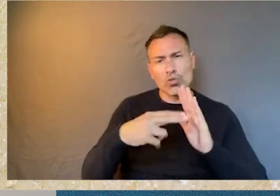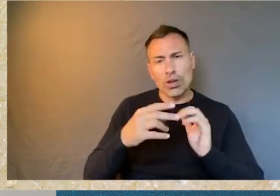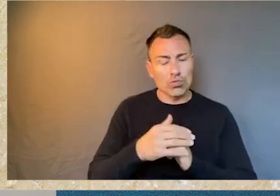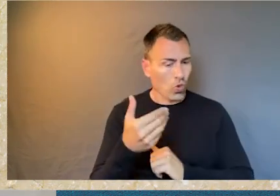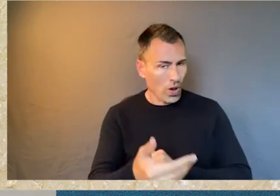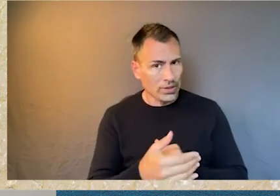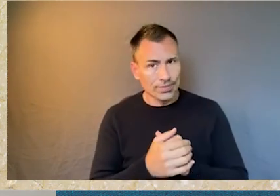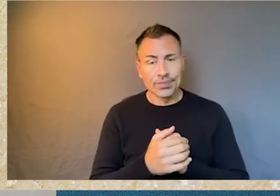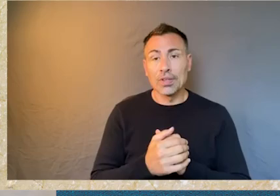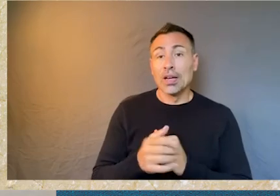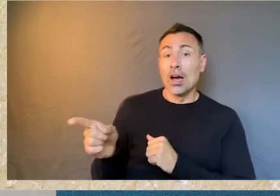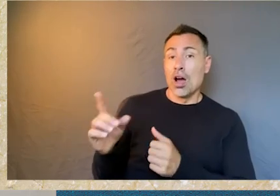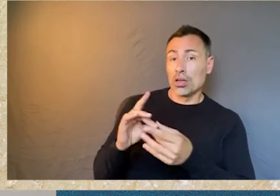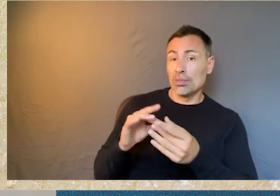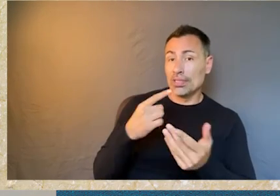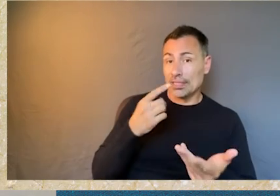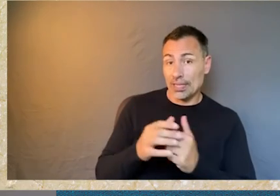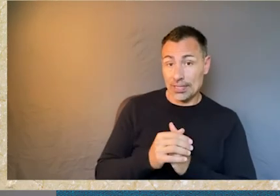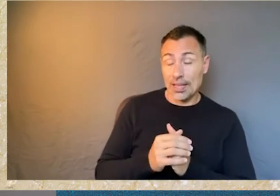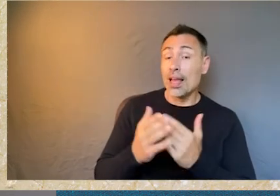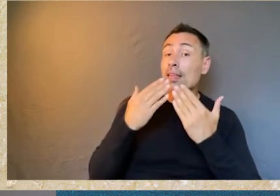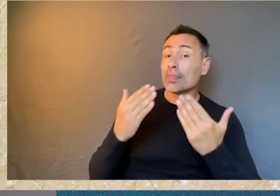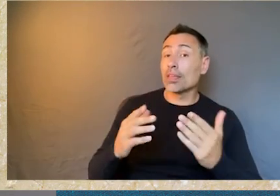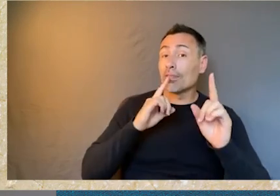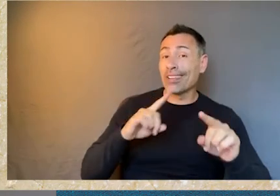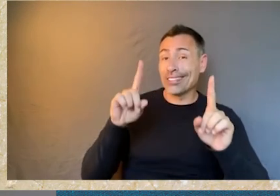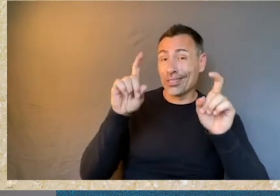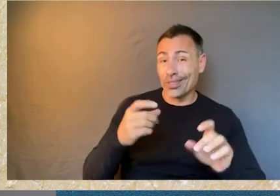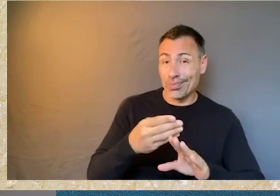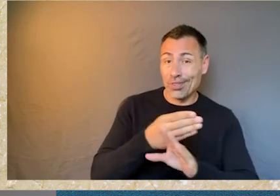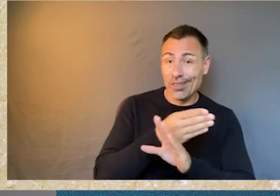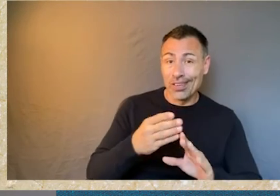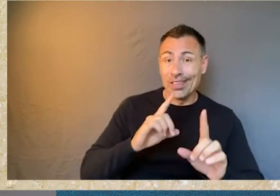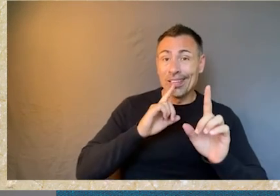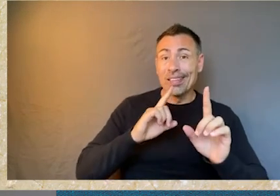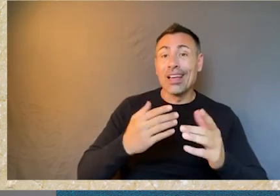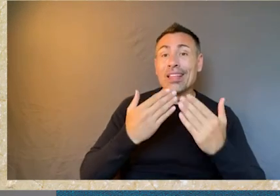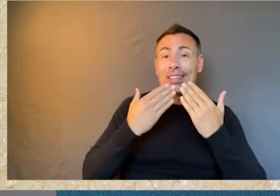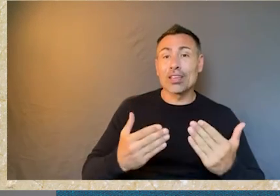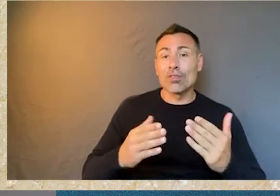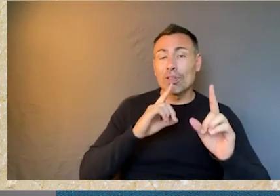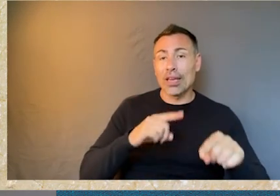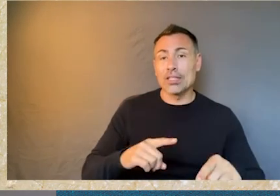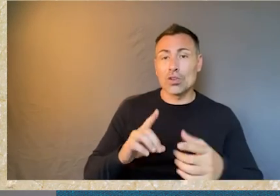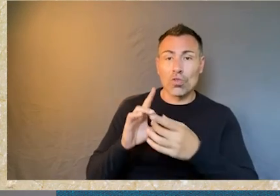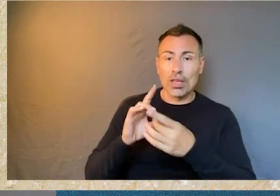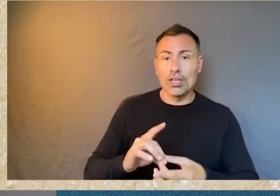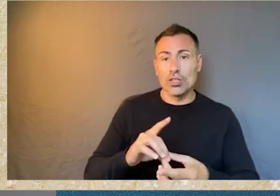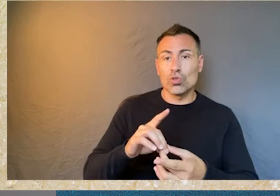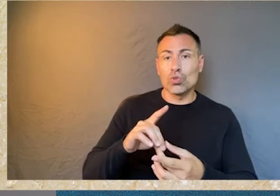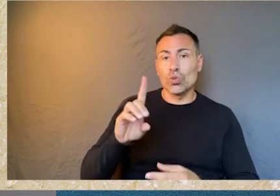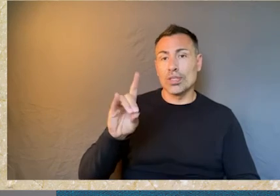Go ahead. She wrote, thank you for answering a question earlier. Thank you for the answer on diabetes as disability.